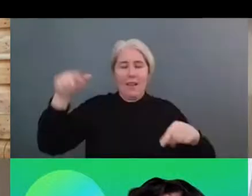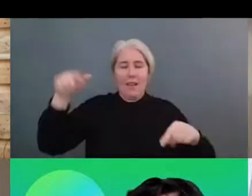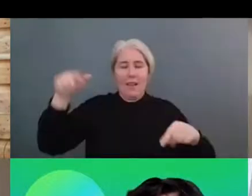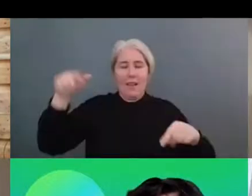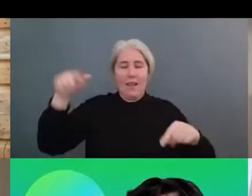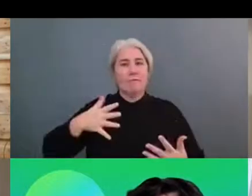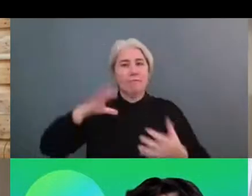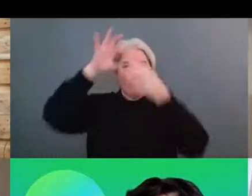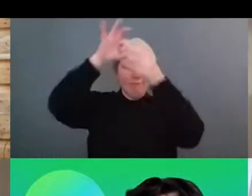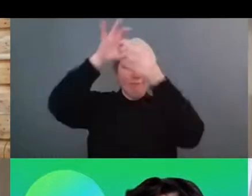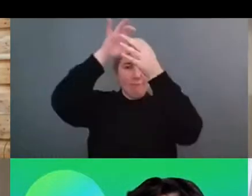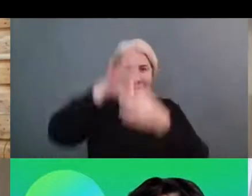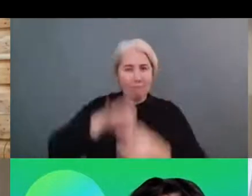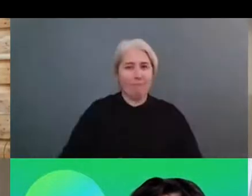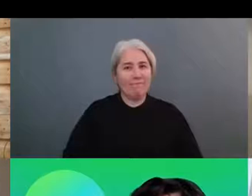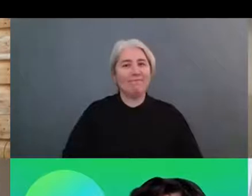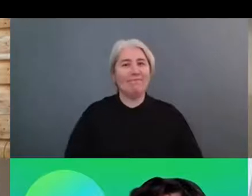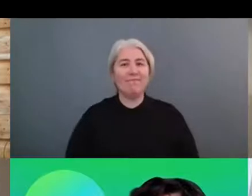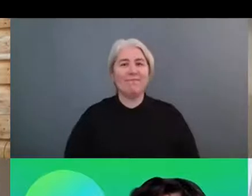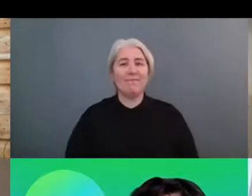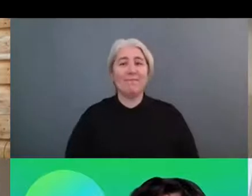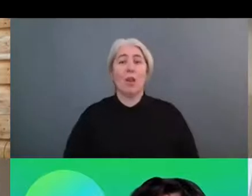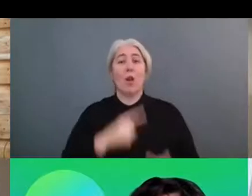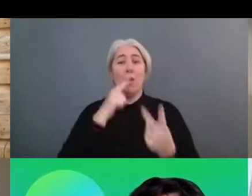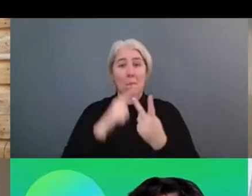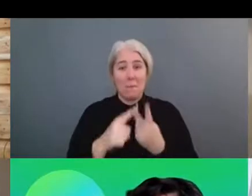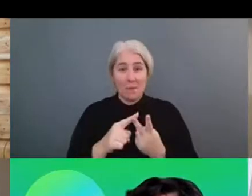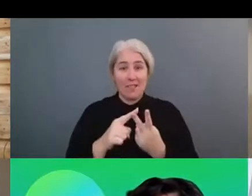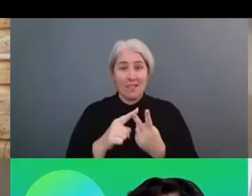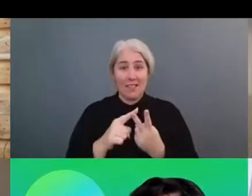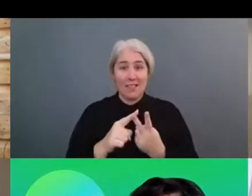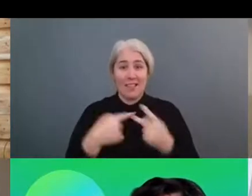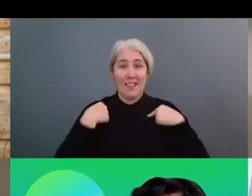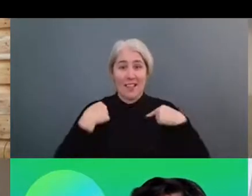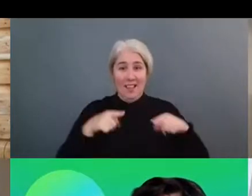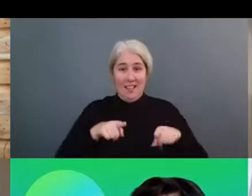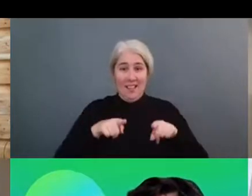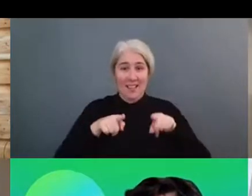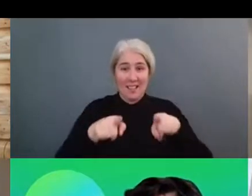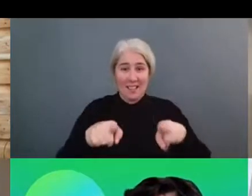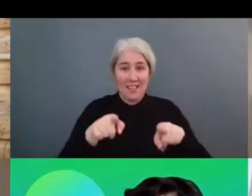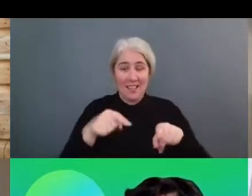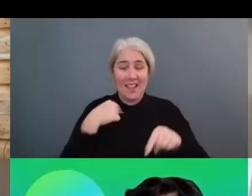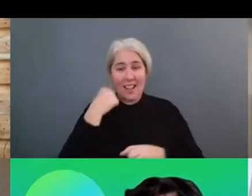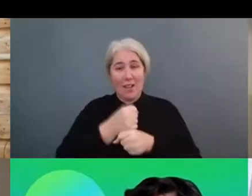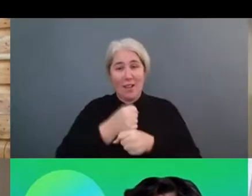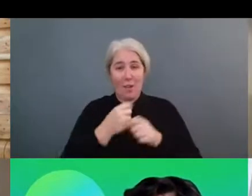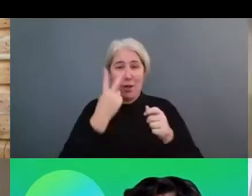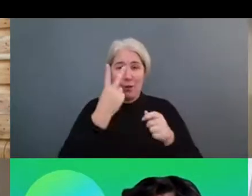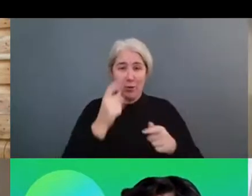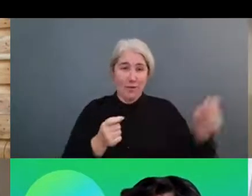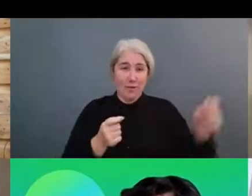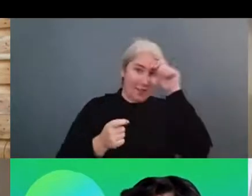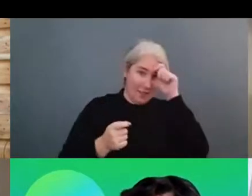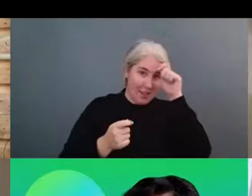And in parallel, I do work as a consultant with a variety of sport organizations,